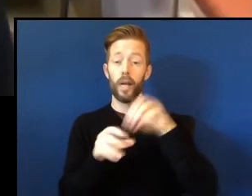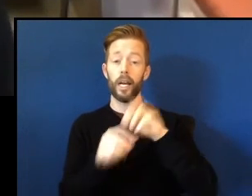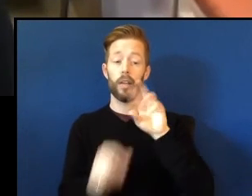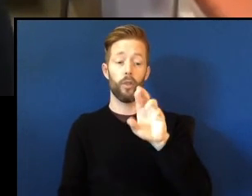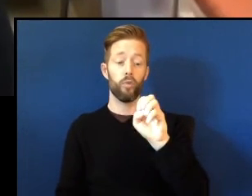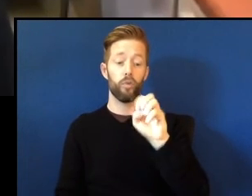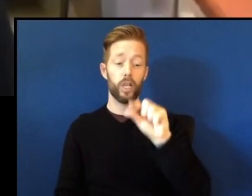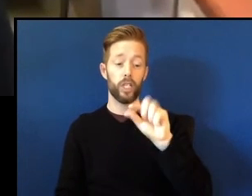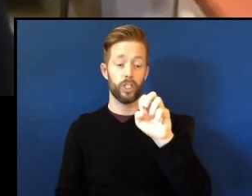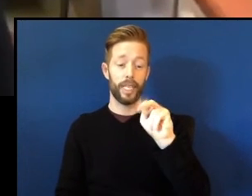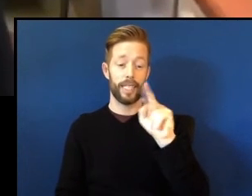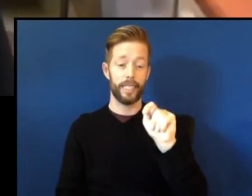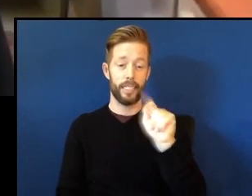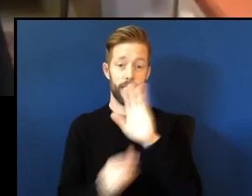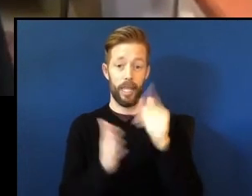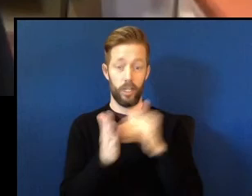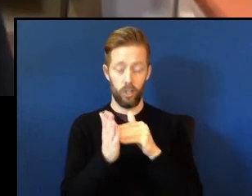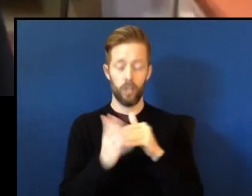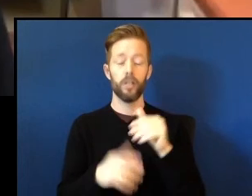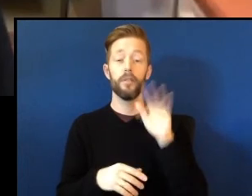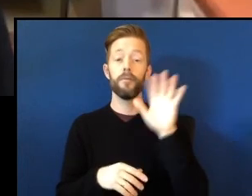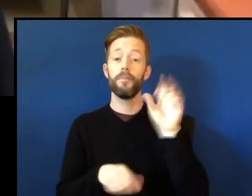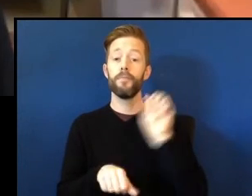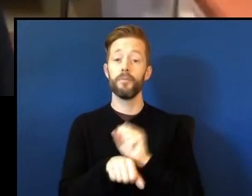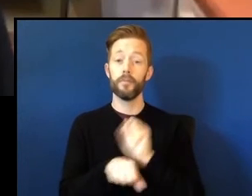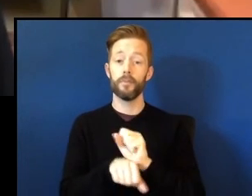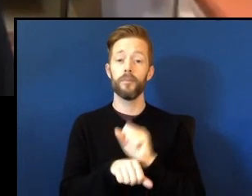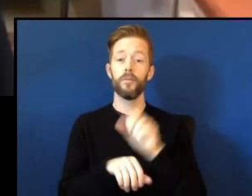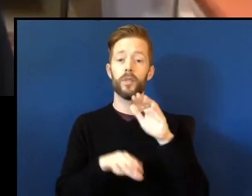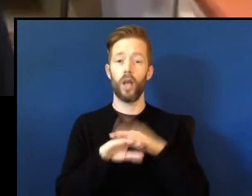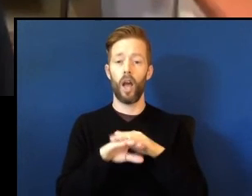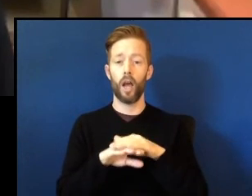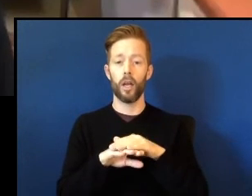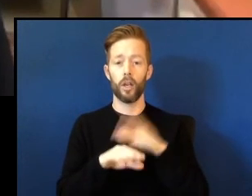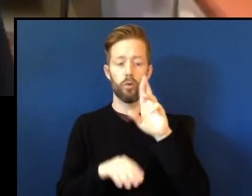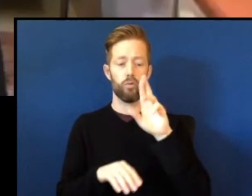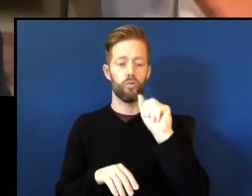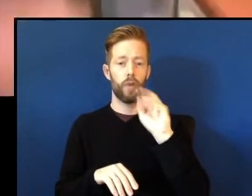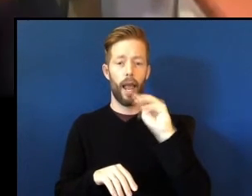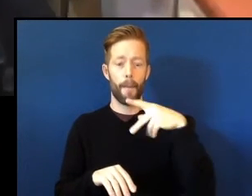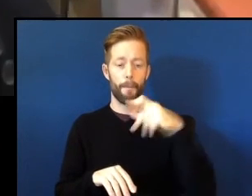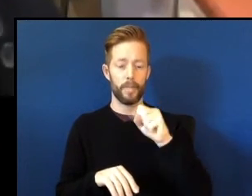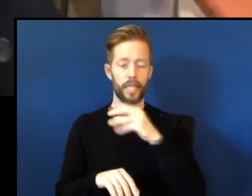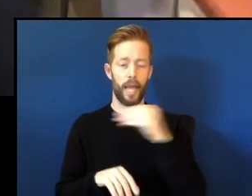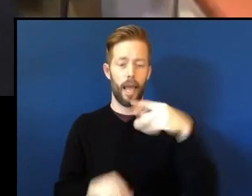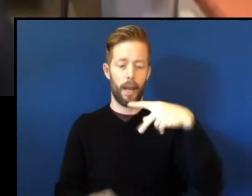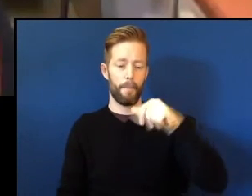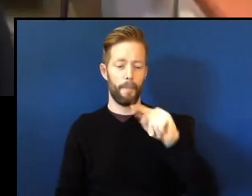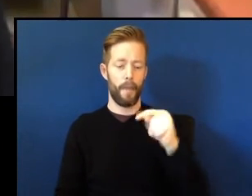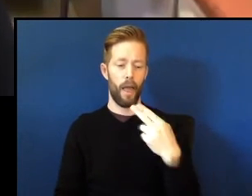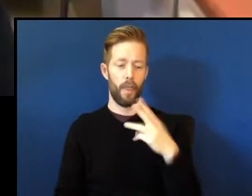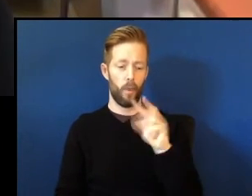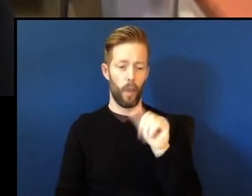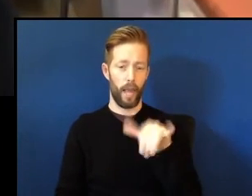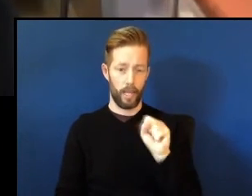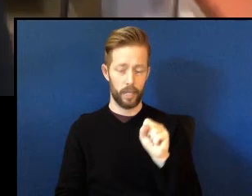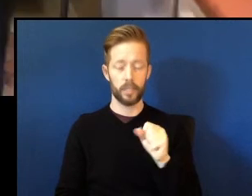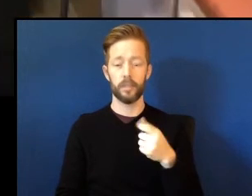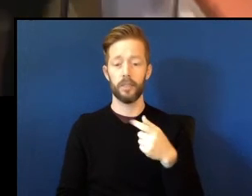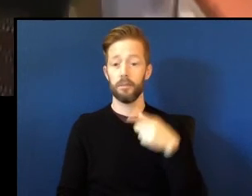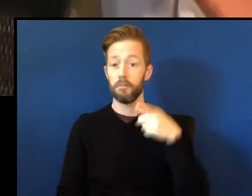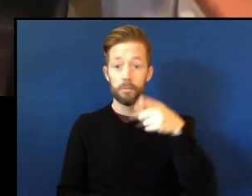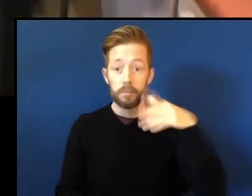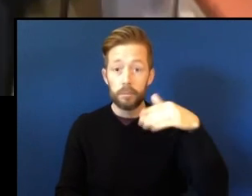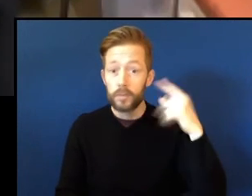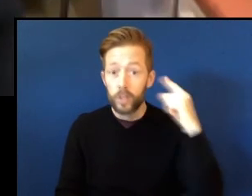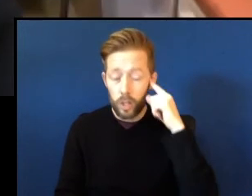Center, and their work is on ramps and pathways. If you haven't heard of ramps and pathways, you should check them out. They've done a lot of